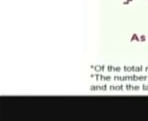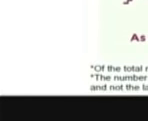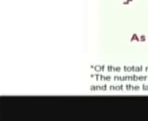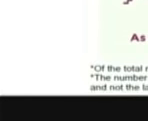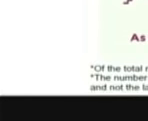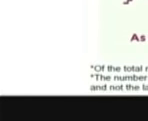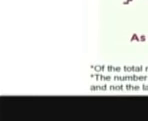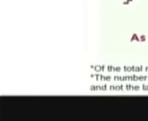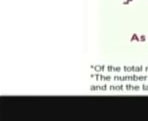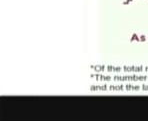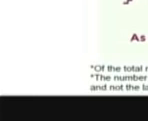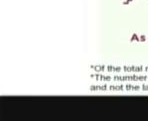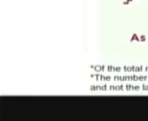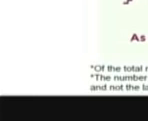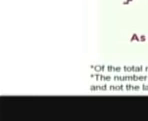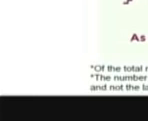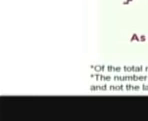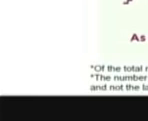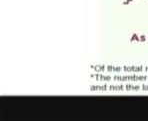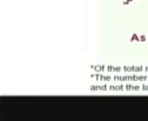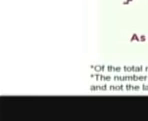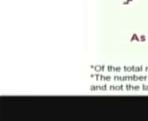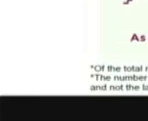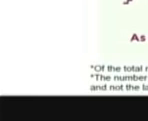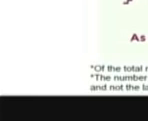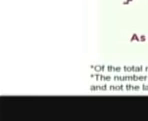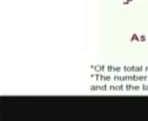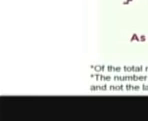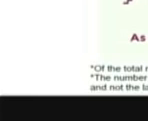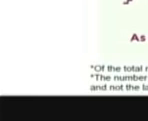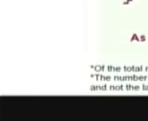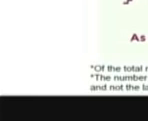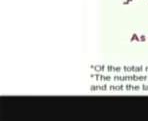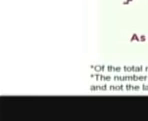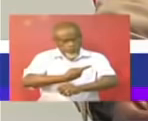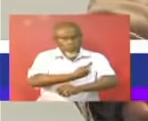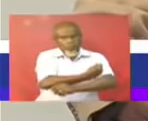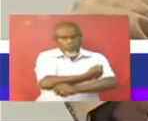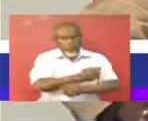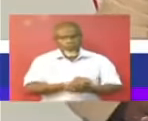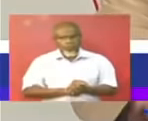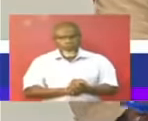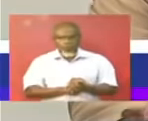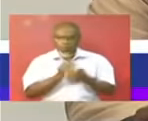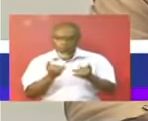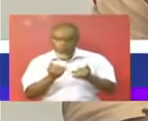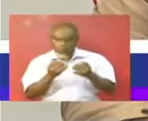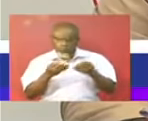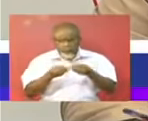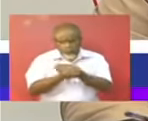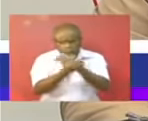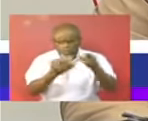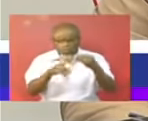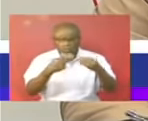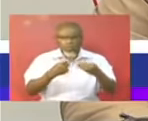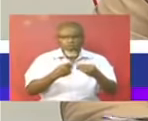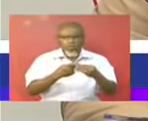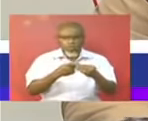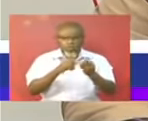195,086. Now, we have a few important points to make about the vaccination and the vaccination drive. As we move into